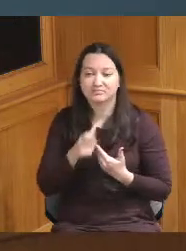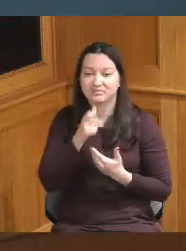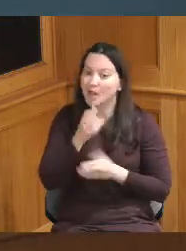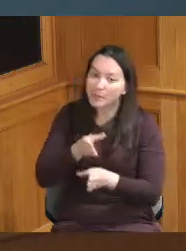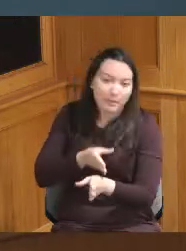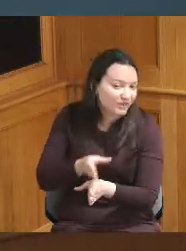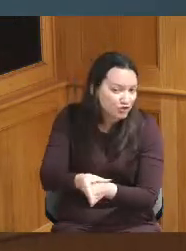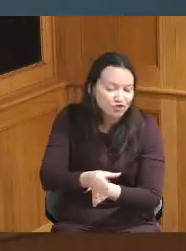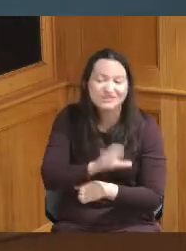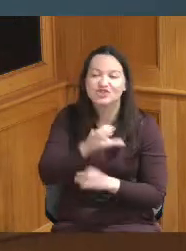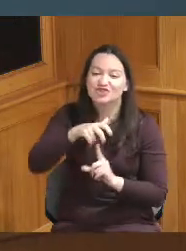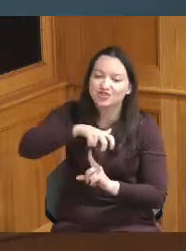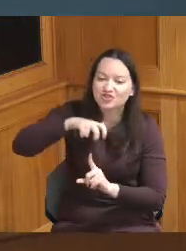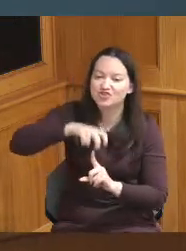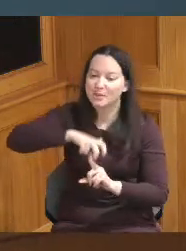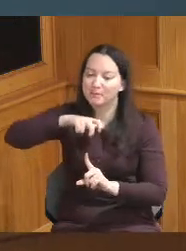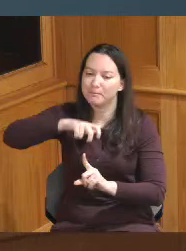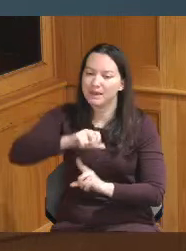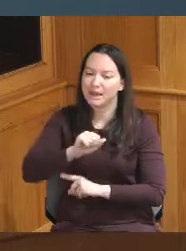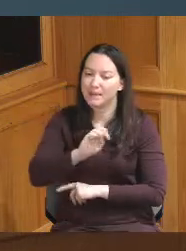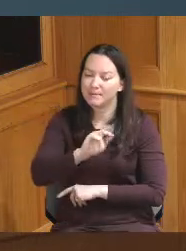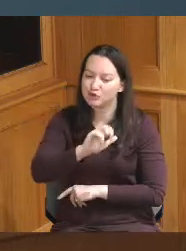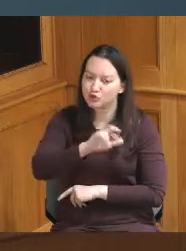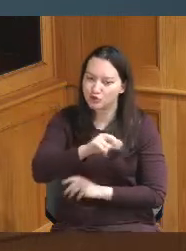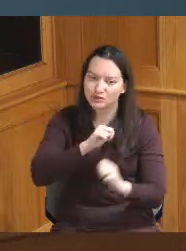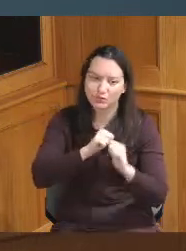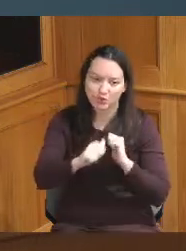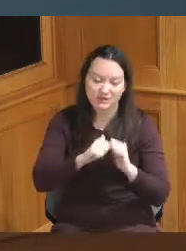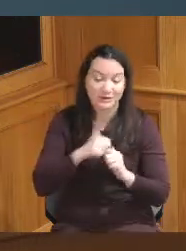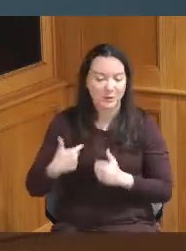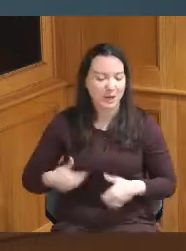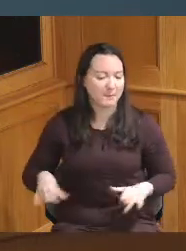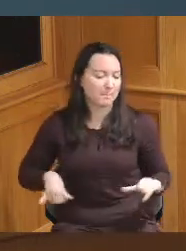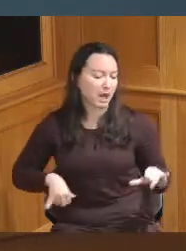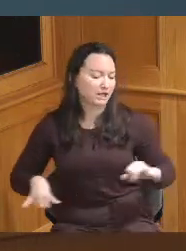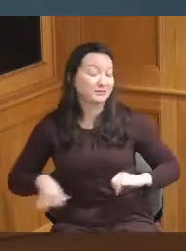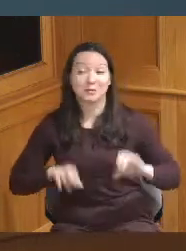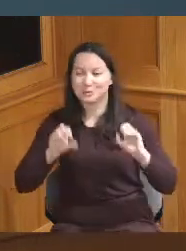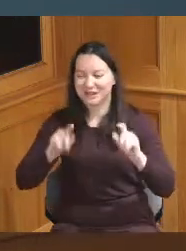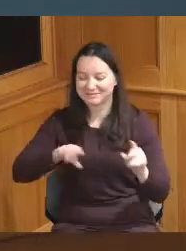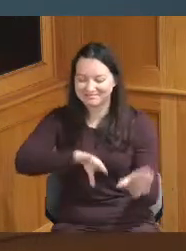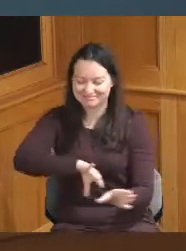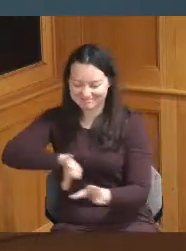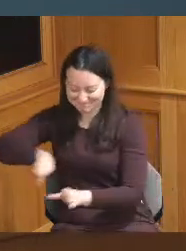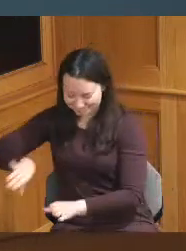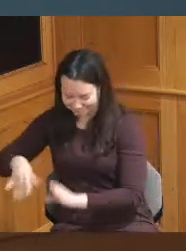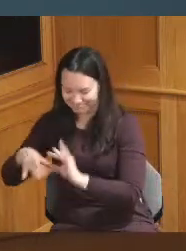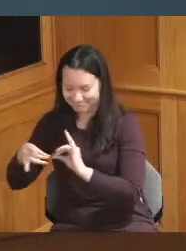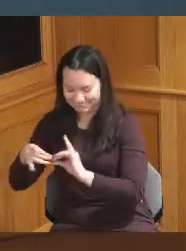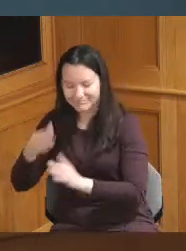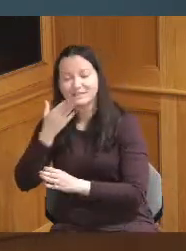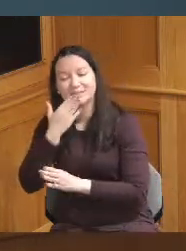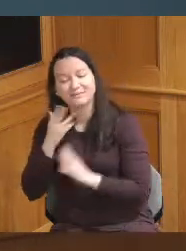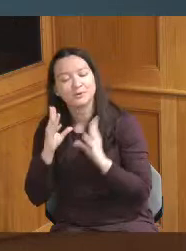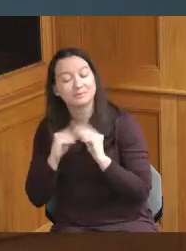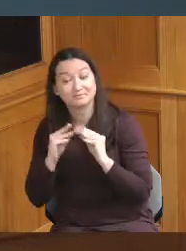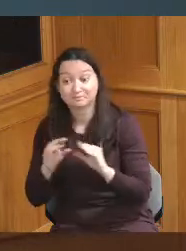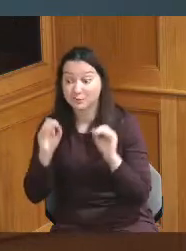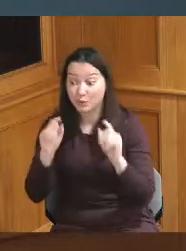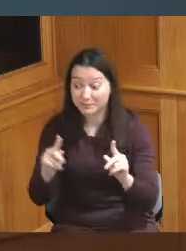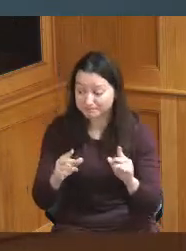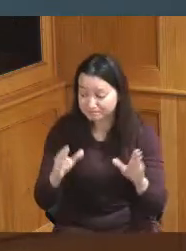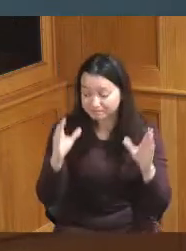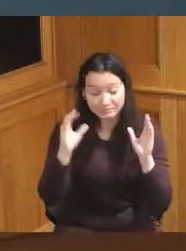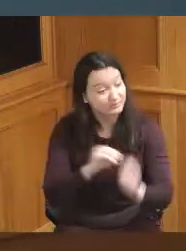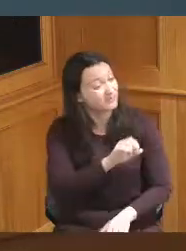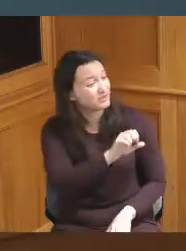champions. Another bragging point coming from Hamilton County, of course. Okay, so I just want to thank both of you for meeting with them. Okay,